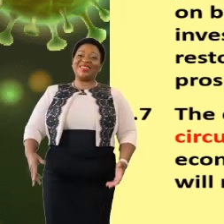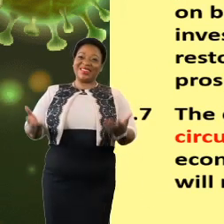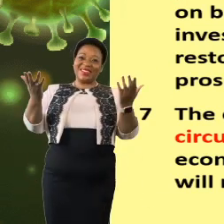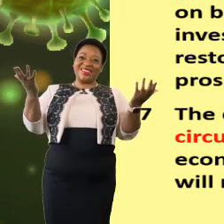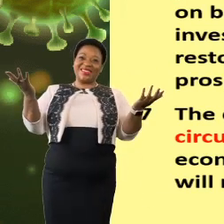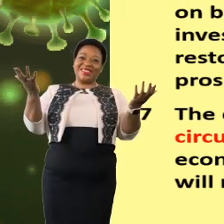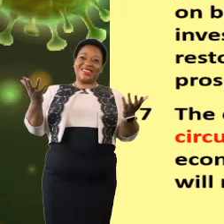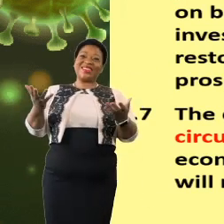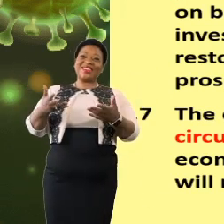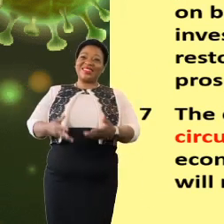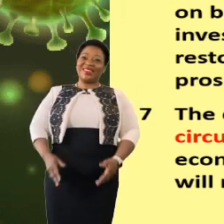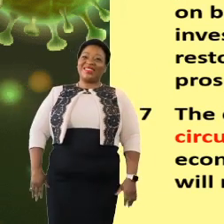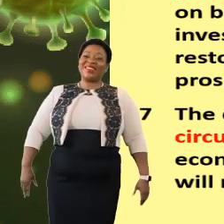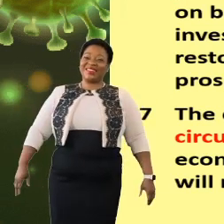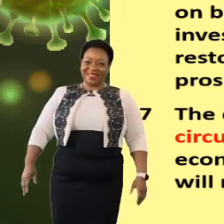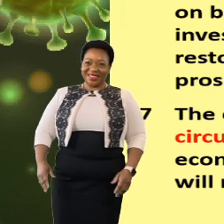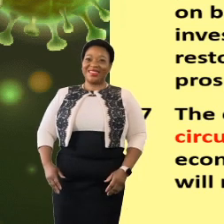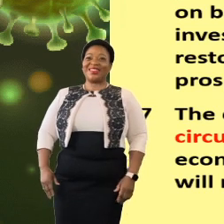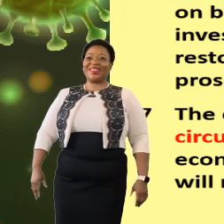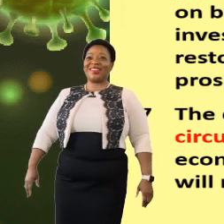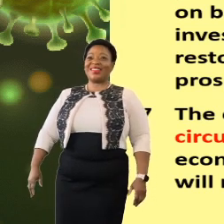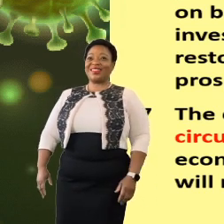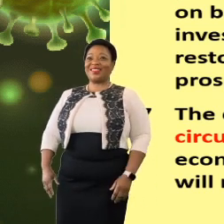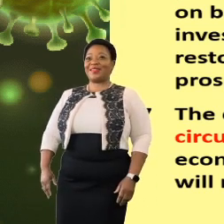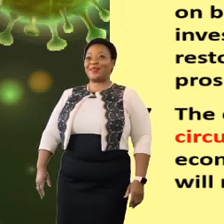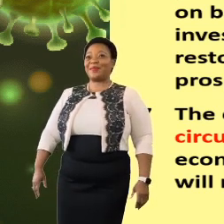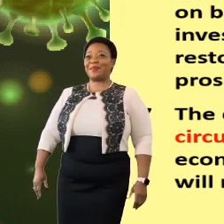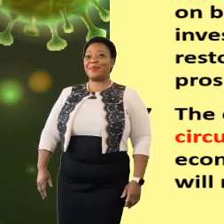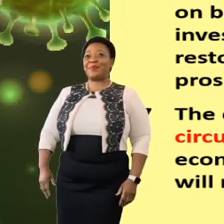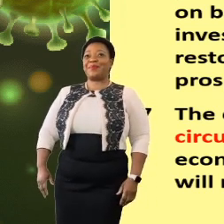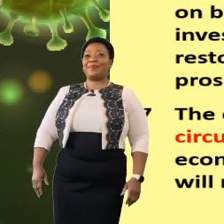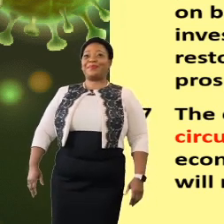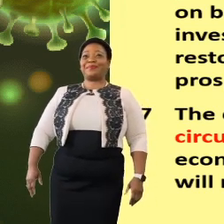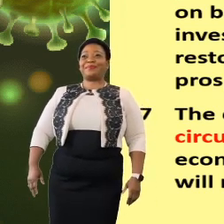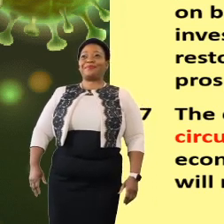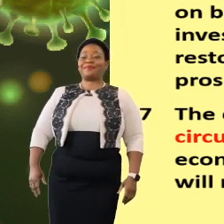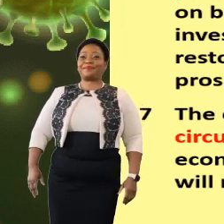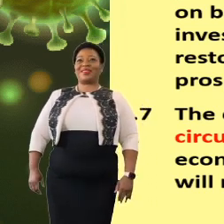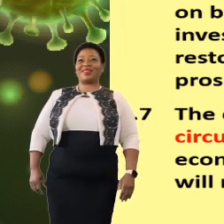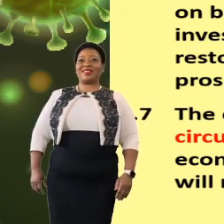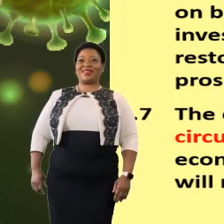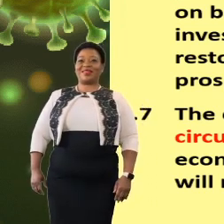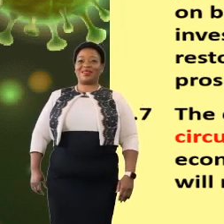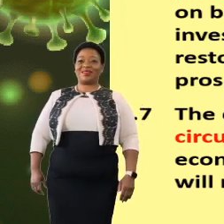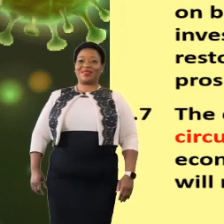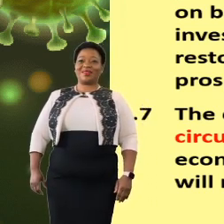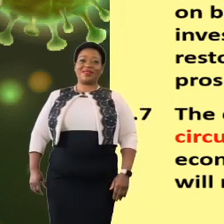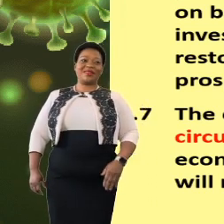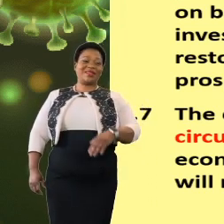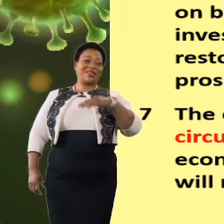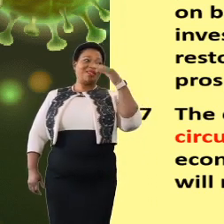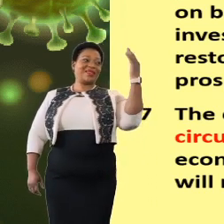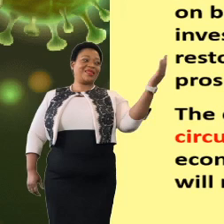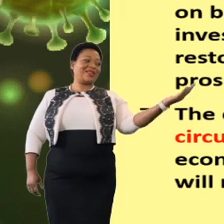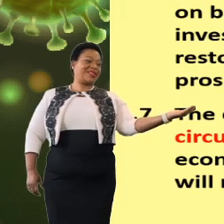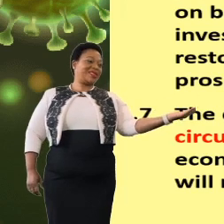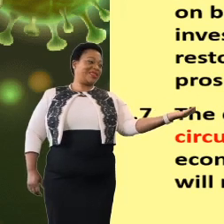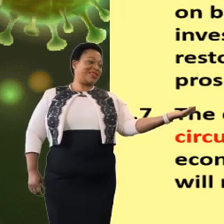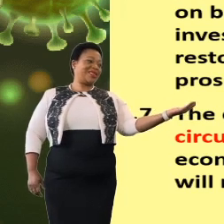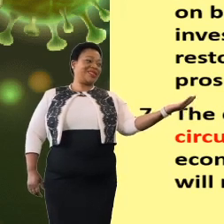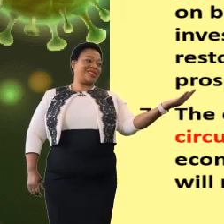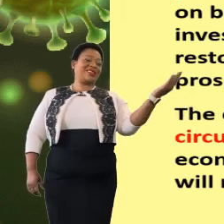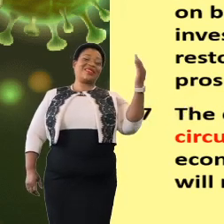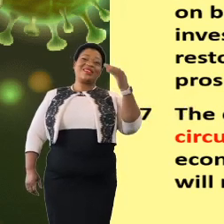wrong direction at the moment. And our response has got to be very, very aware that that we cannot